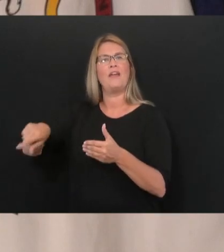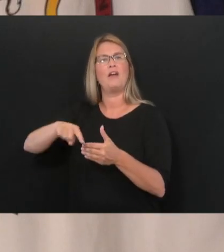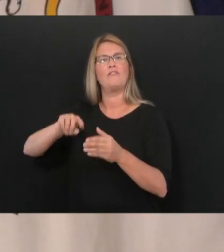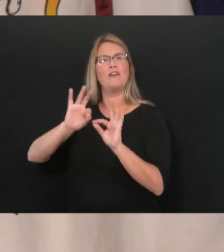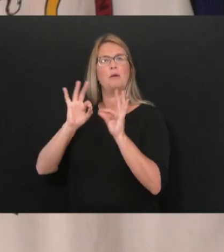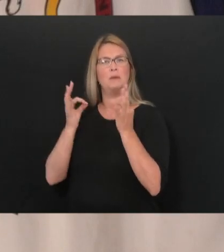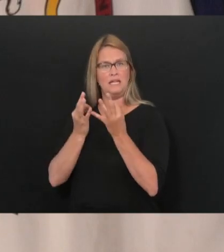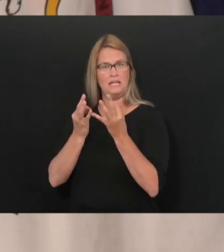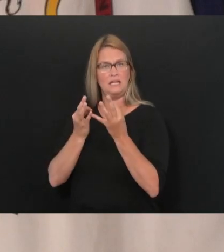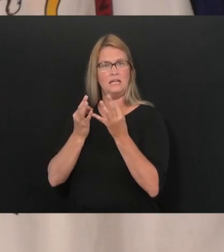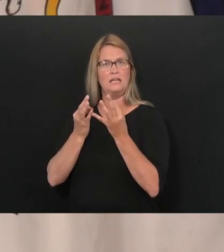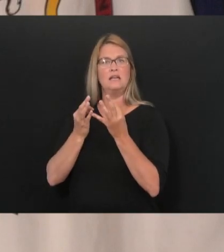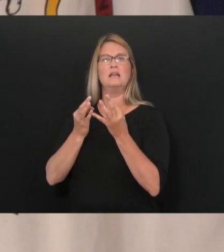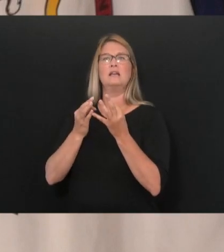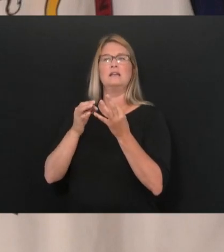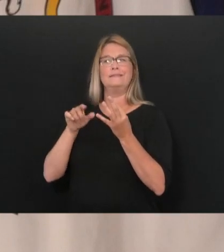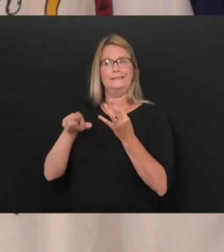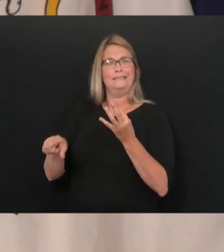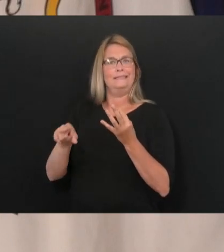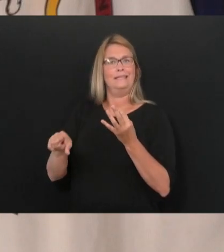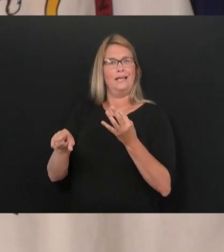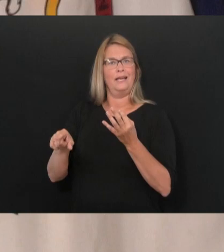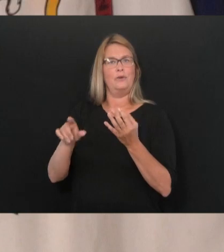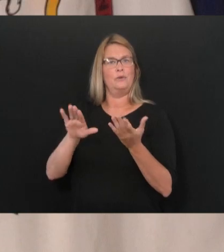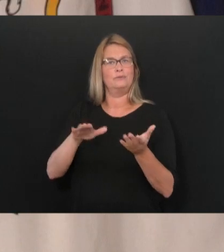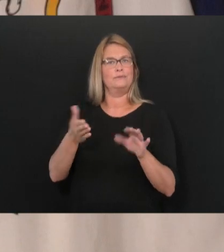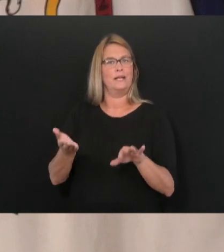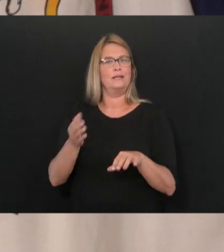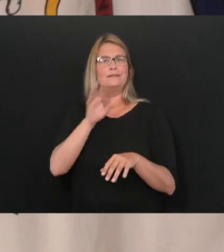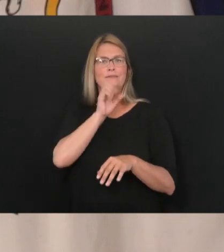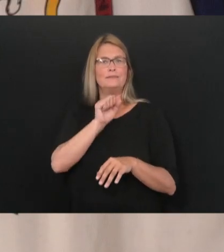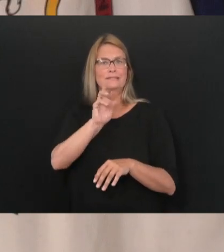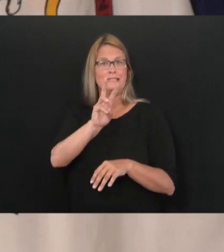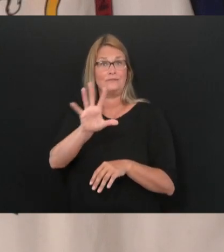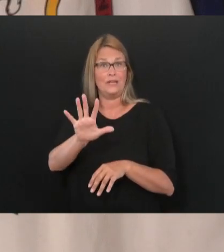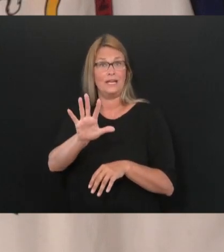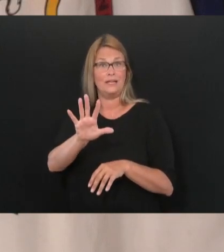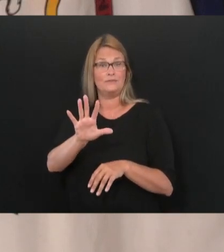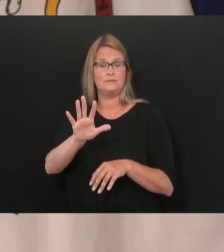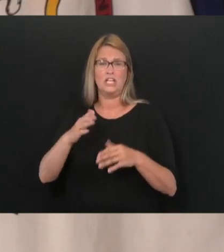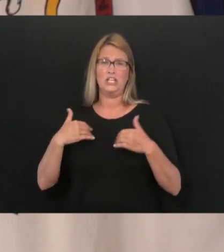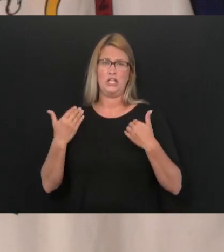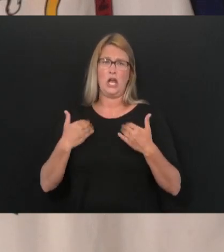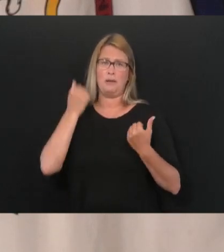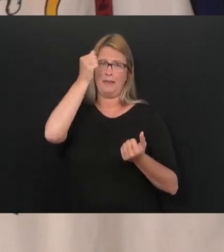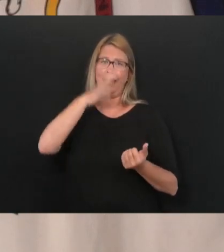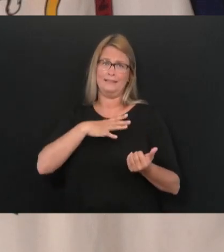everyone know we lost a man that 65 years old, a young man,